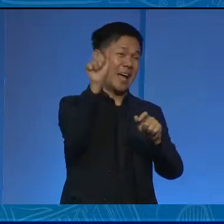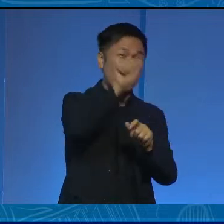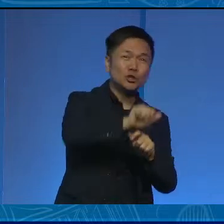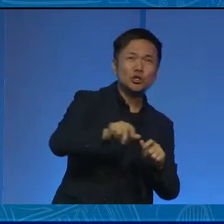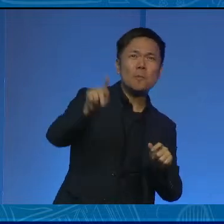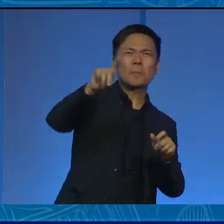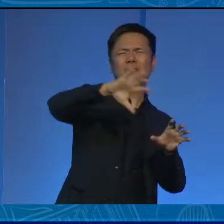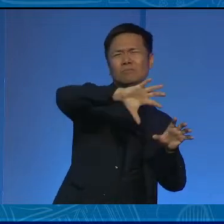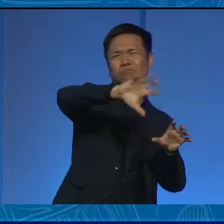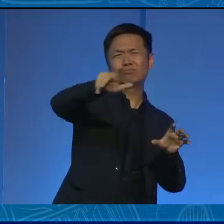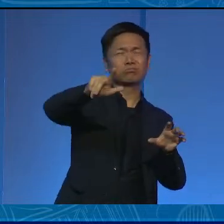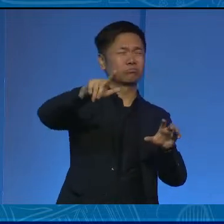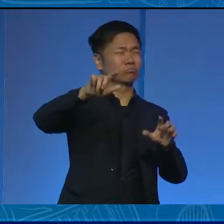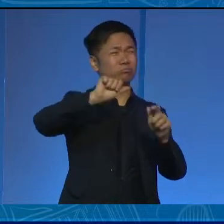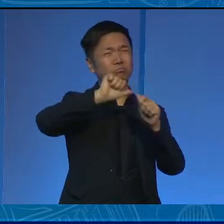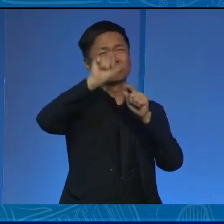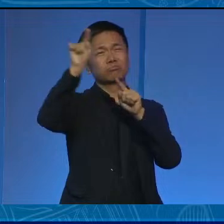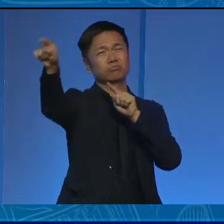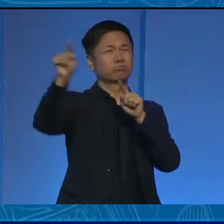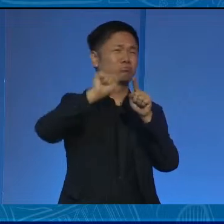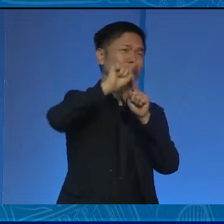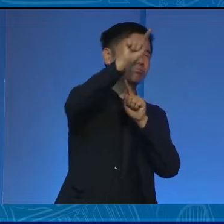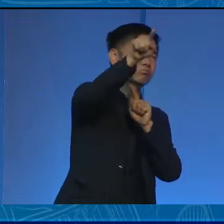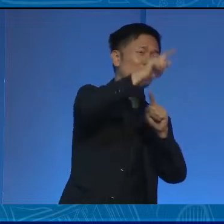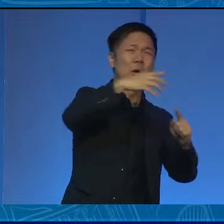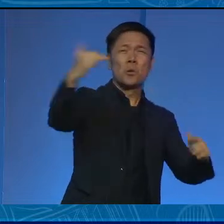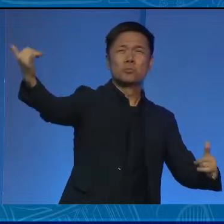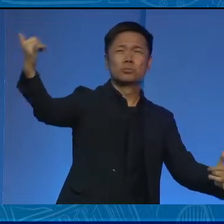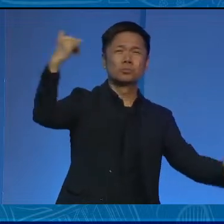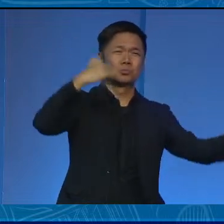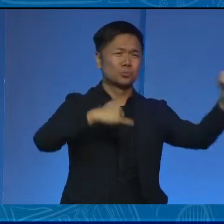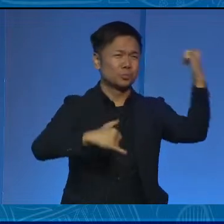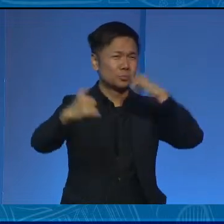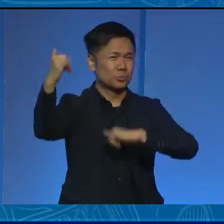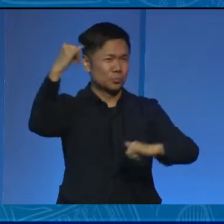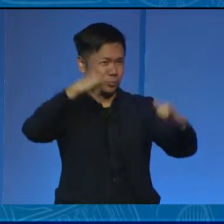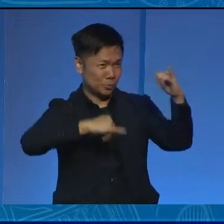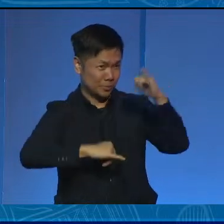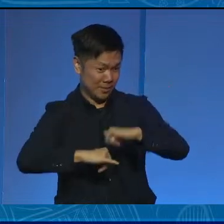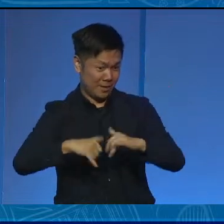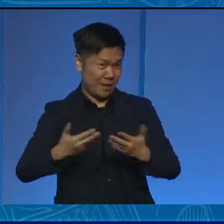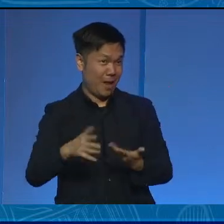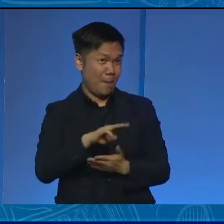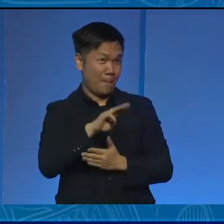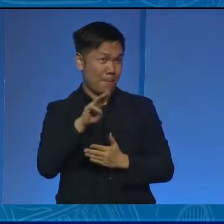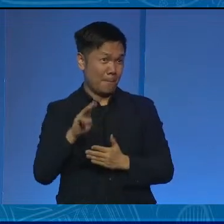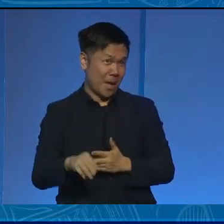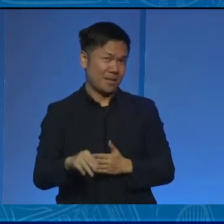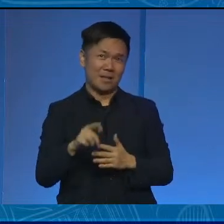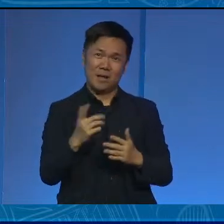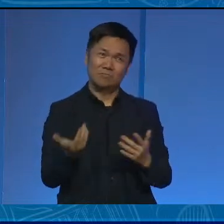Asia-Pacific. It's a large region. You've come from far-off corners of the region to participate in this